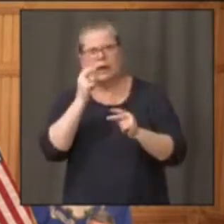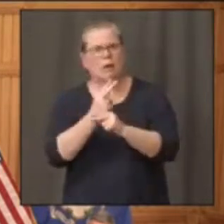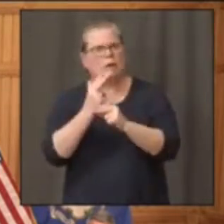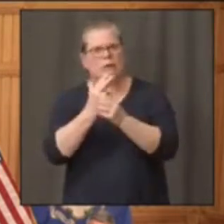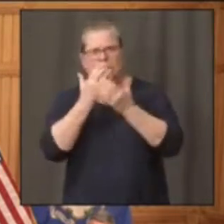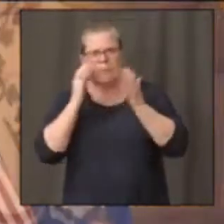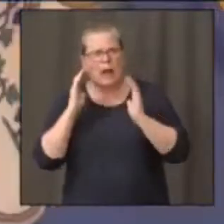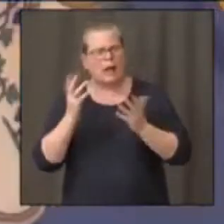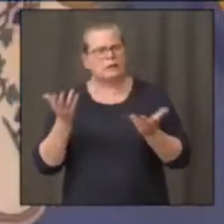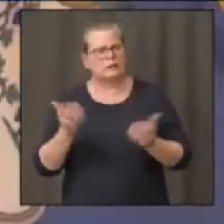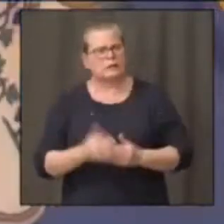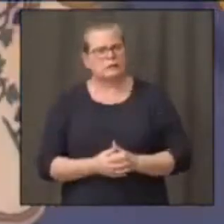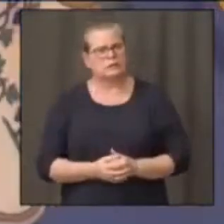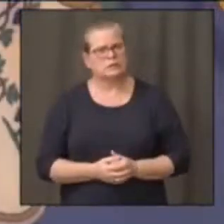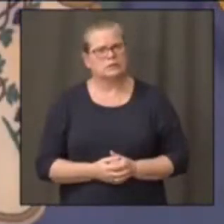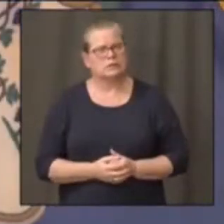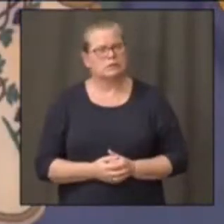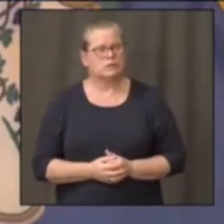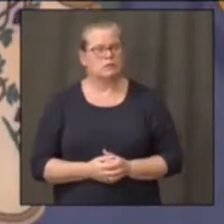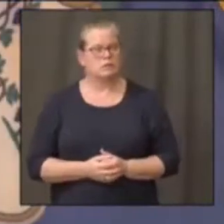Well, here in Connecticut, I'm